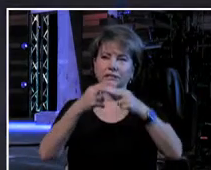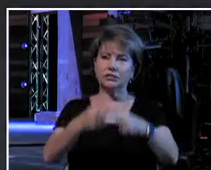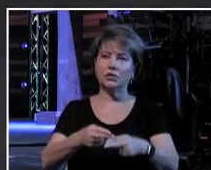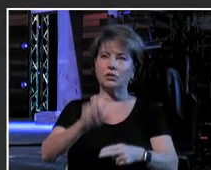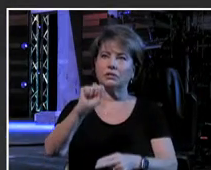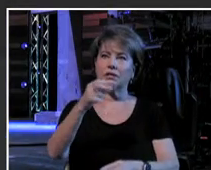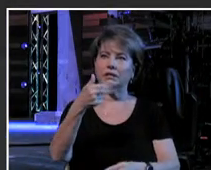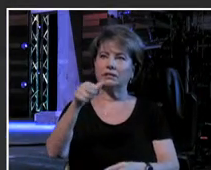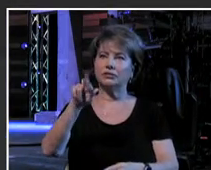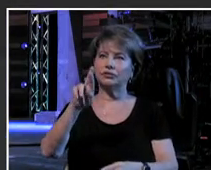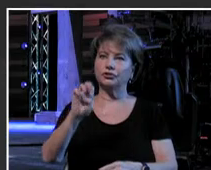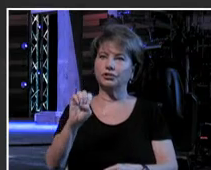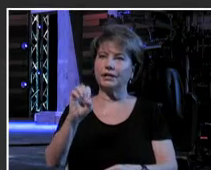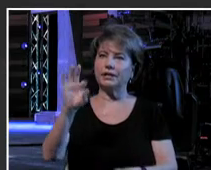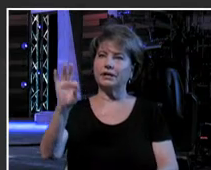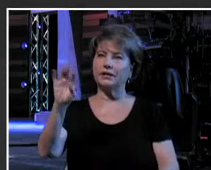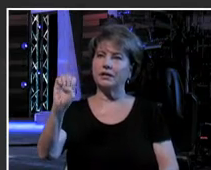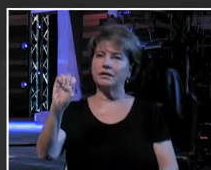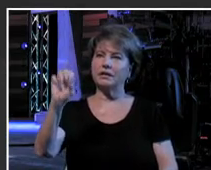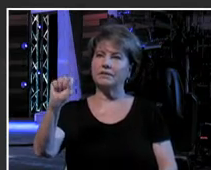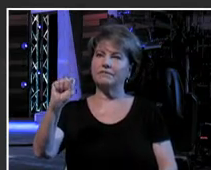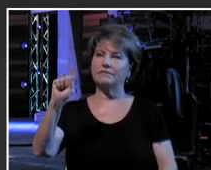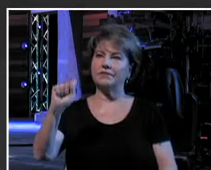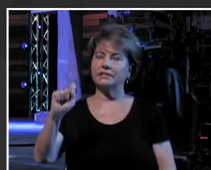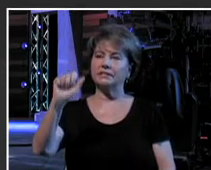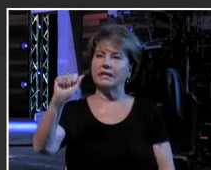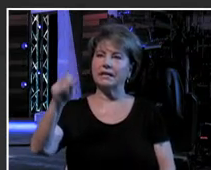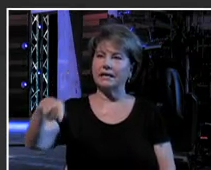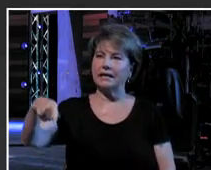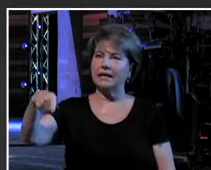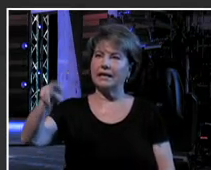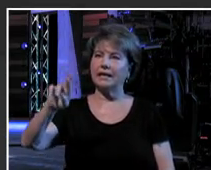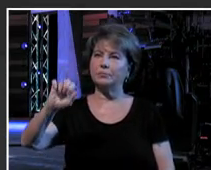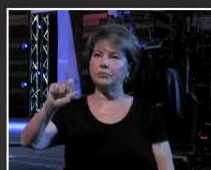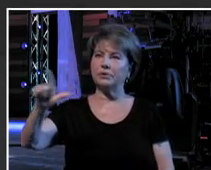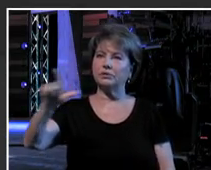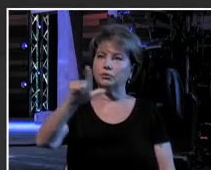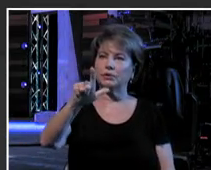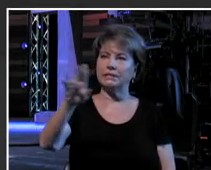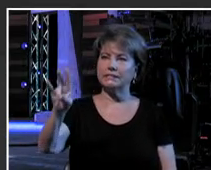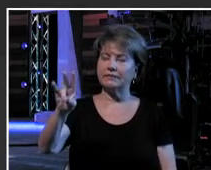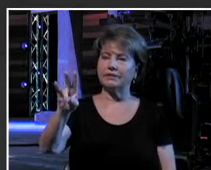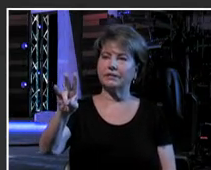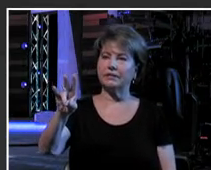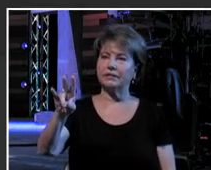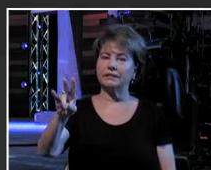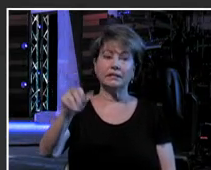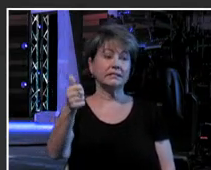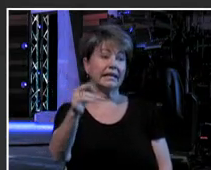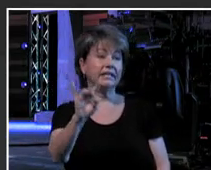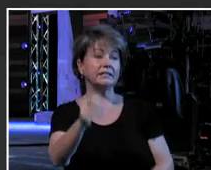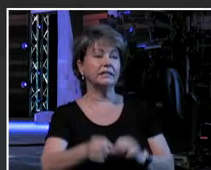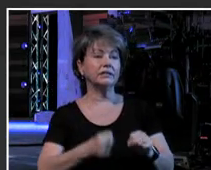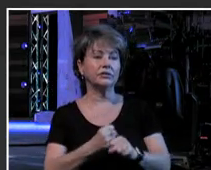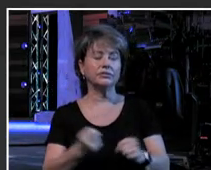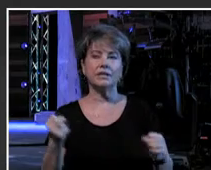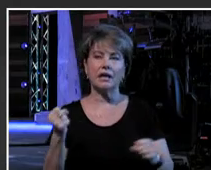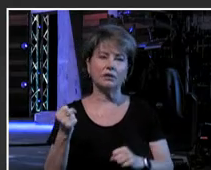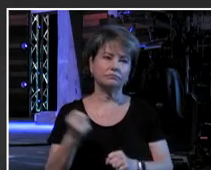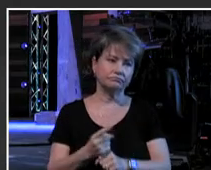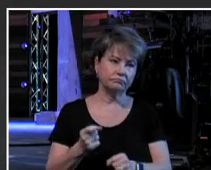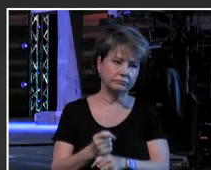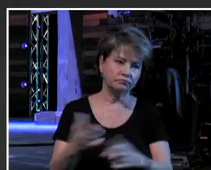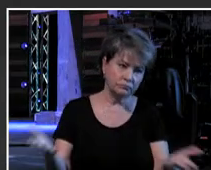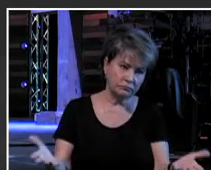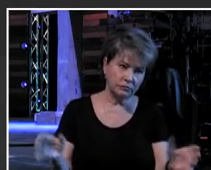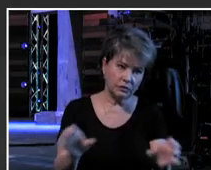is coming up on April 27th, and we're in something like our 18th year of this. And this is just a really fun day where we gather with